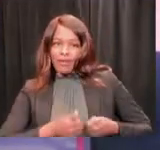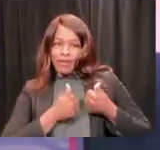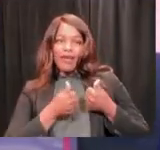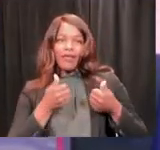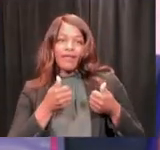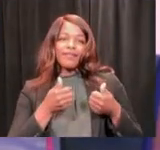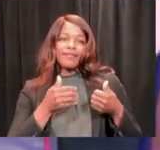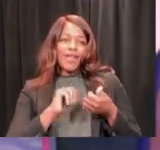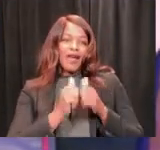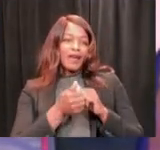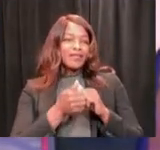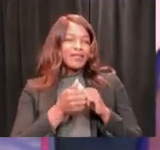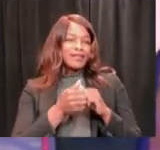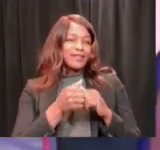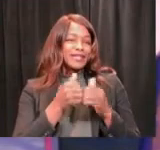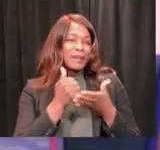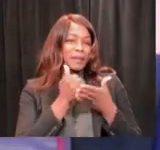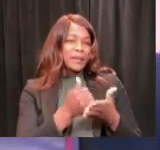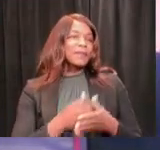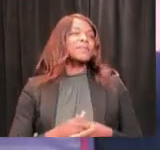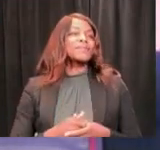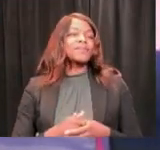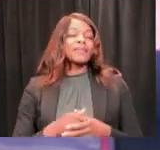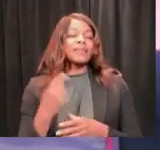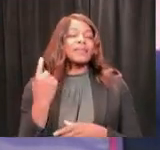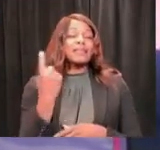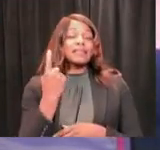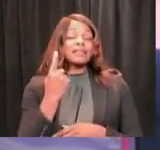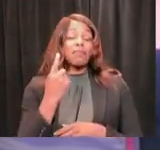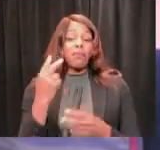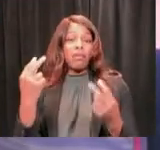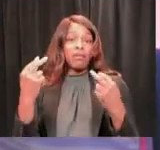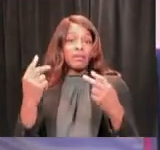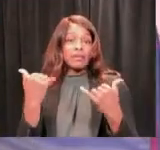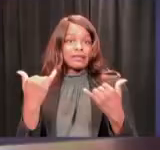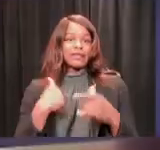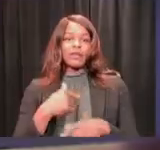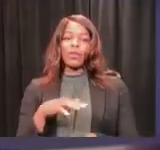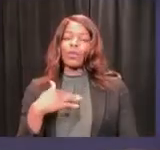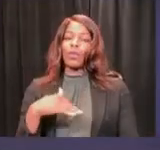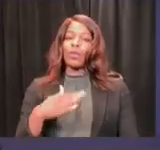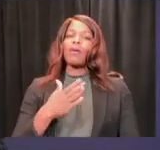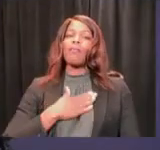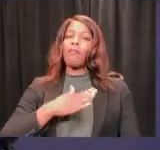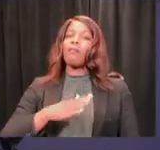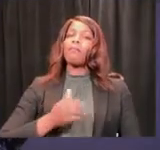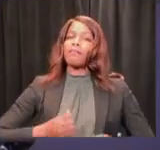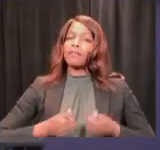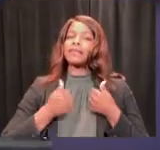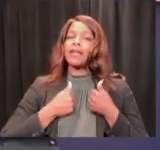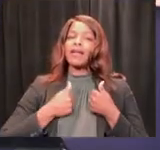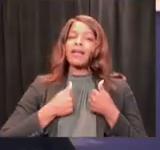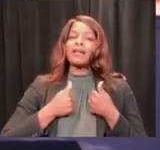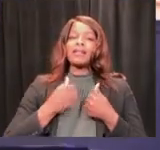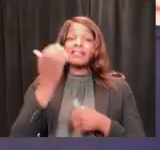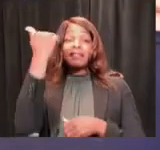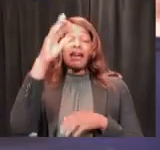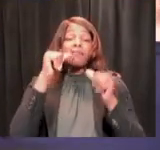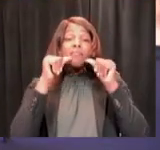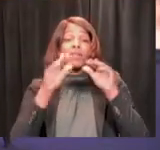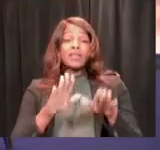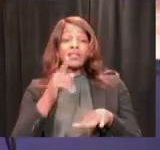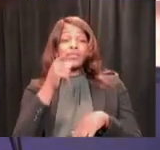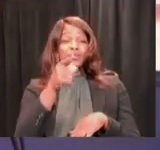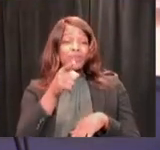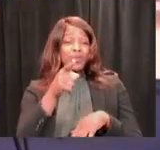she was. For somebody looking at me today, listen, that's your story, that God blessed you with a mother that loved you and poured